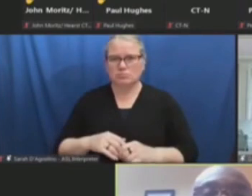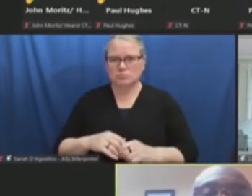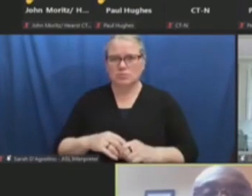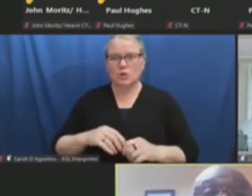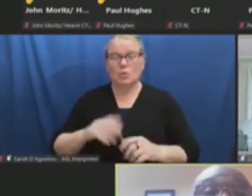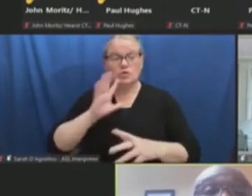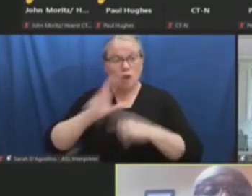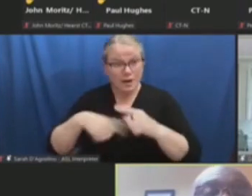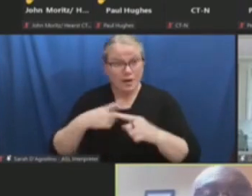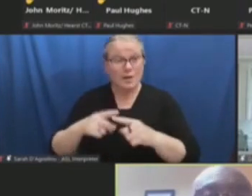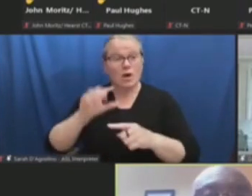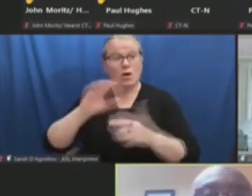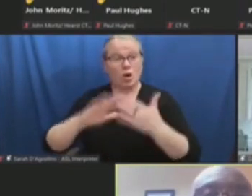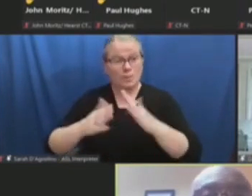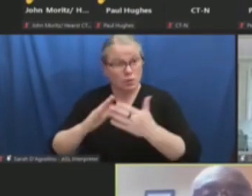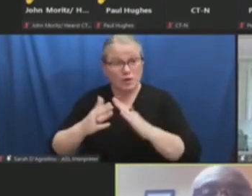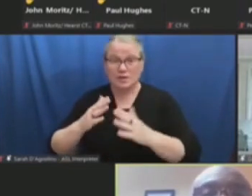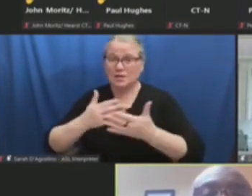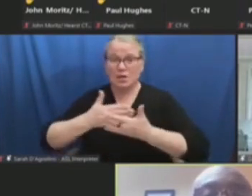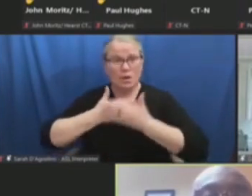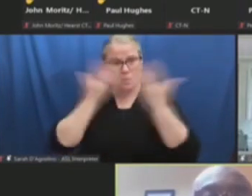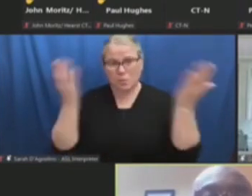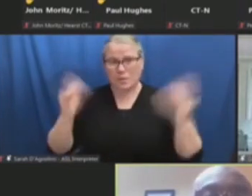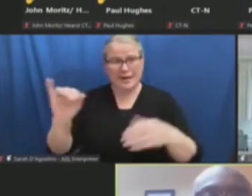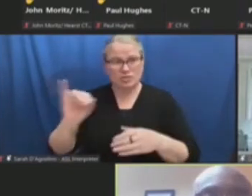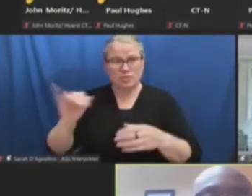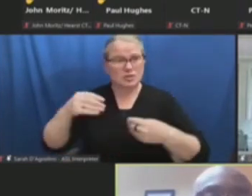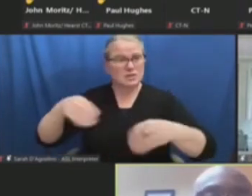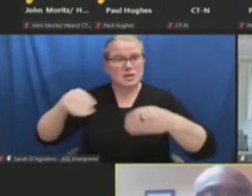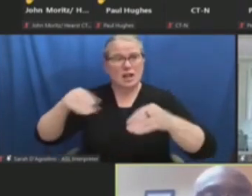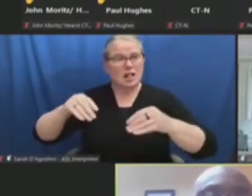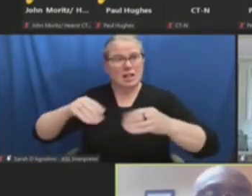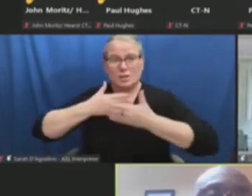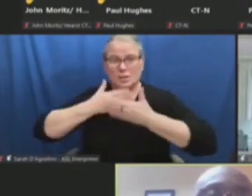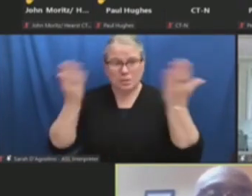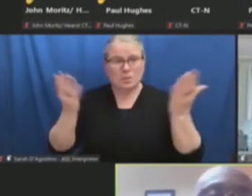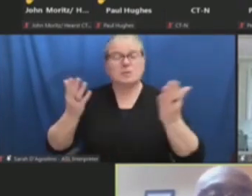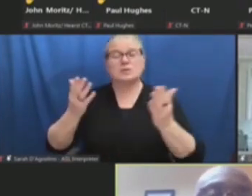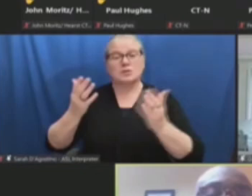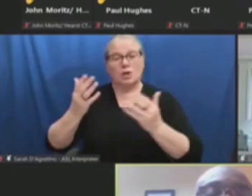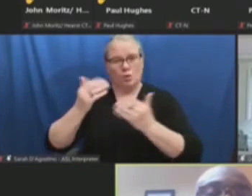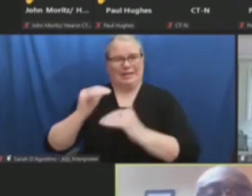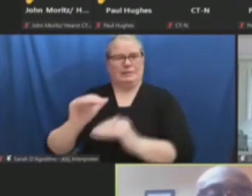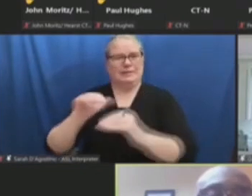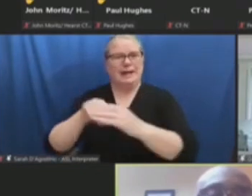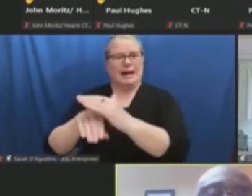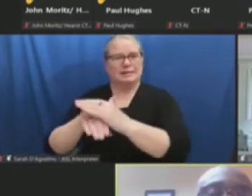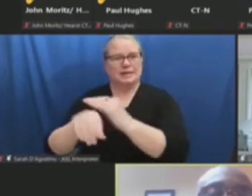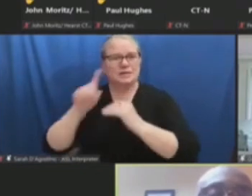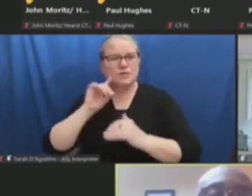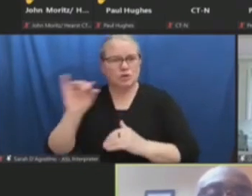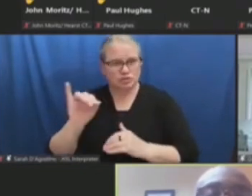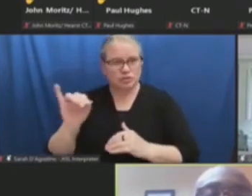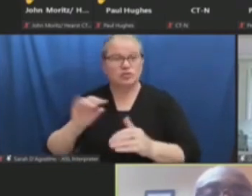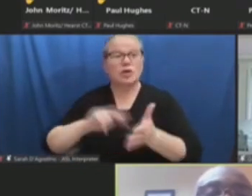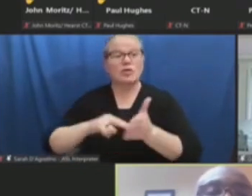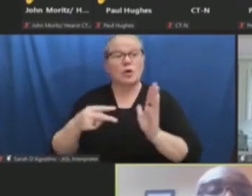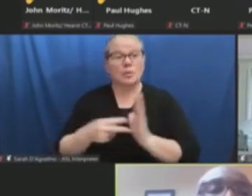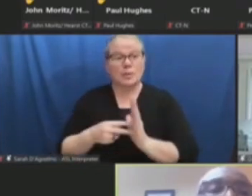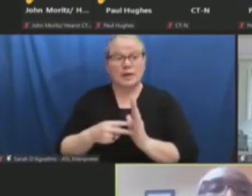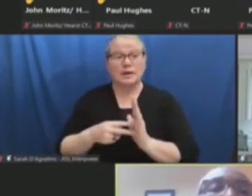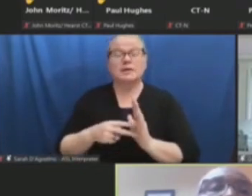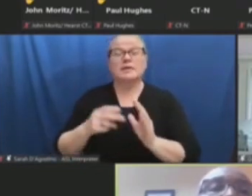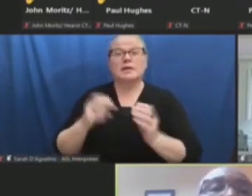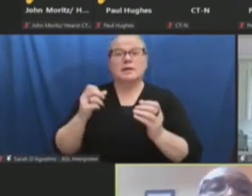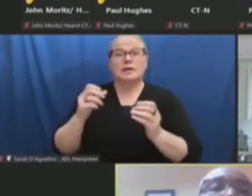So if there are brokers, they're very limited, and this limits access to health insurance, which drives up the uninsured and drives up the health disparities.